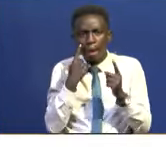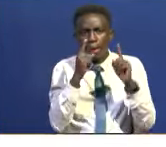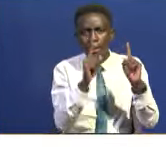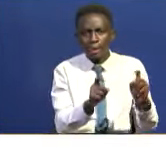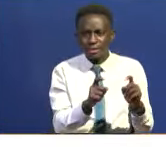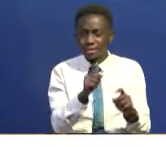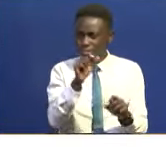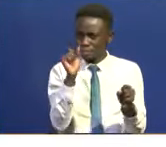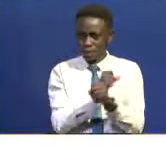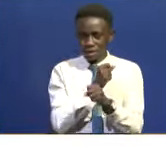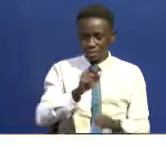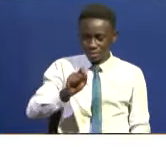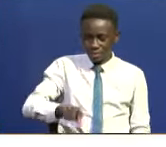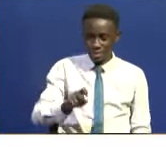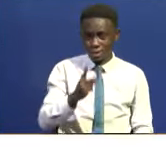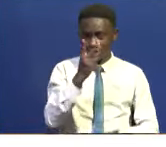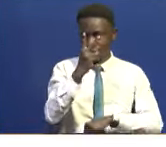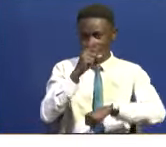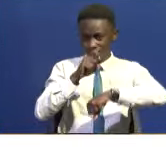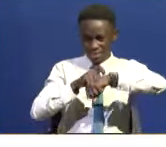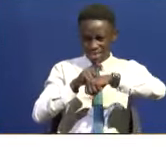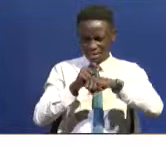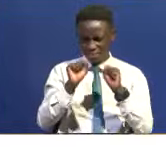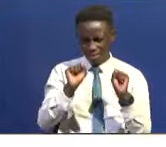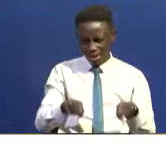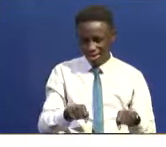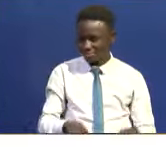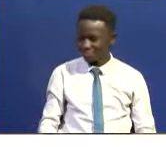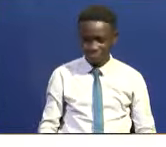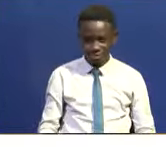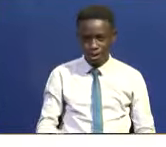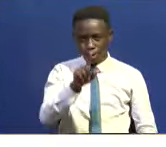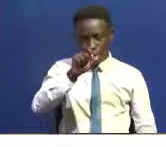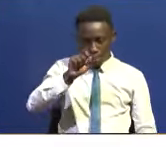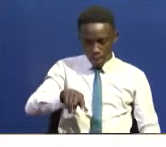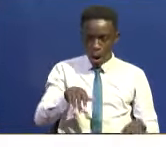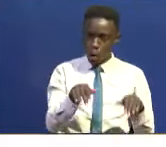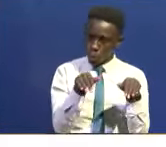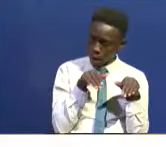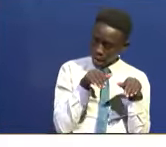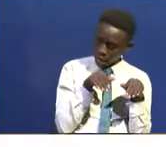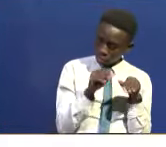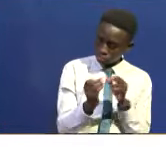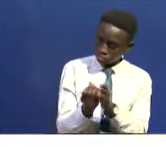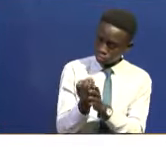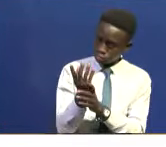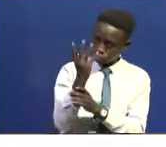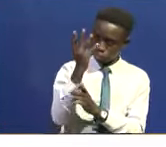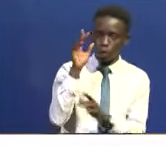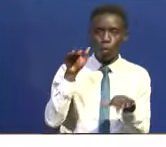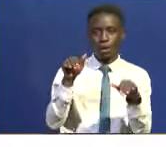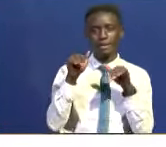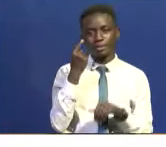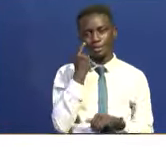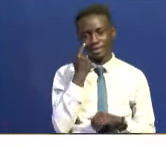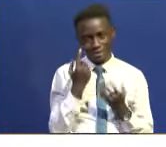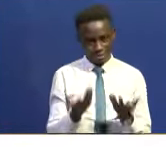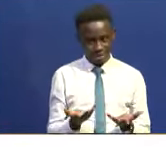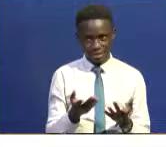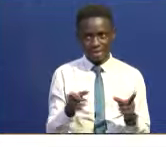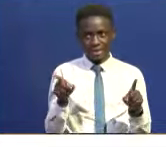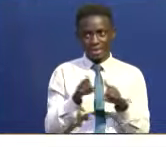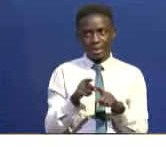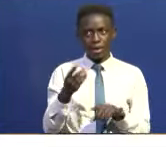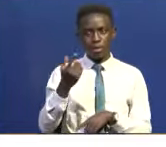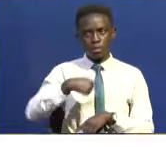Yeah, you plant once and you have to wait. And we went to court. We instructed our learned friend Paul